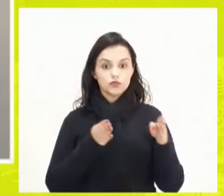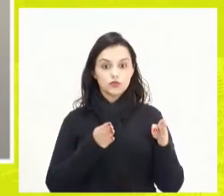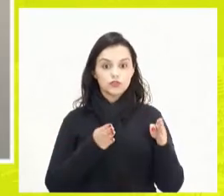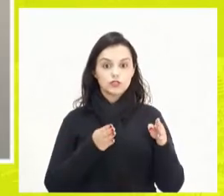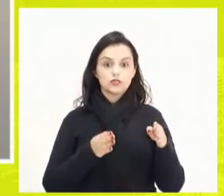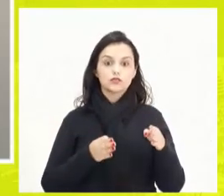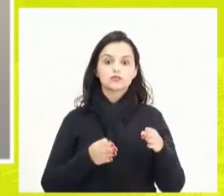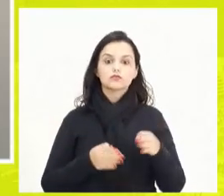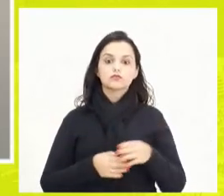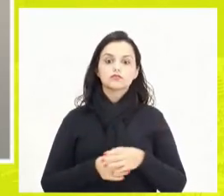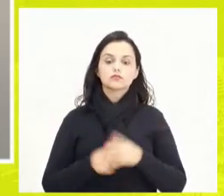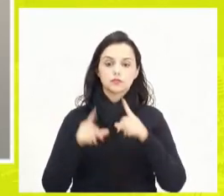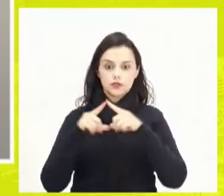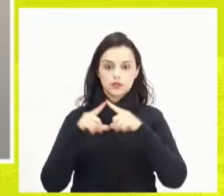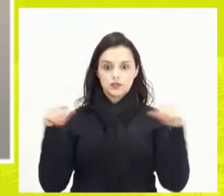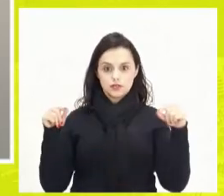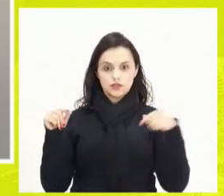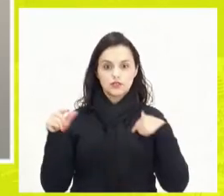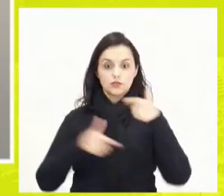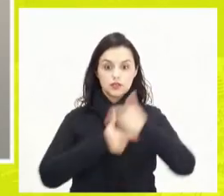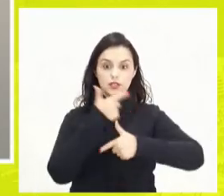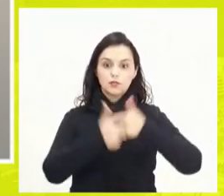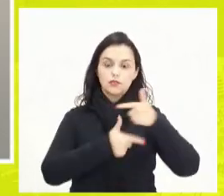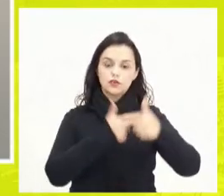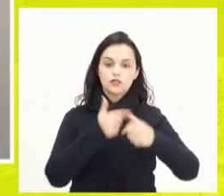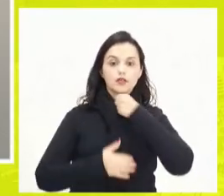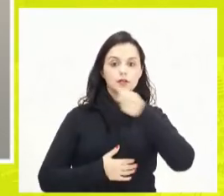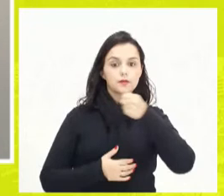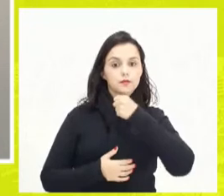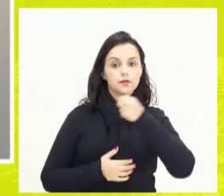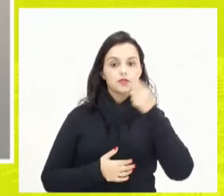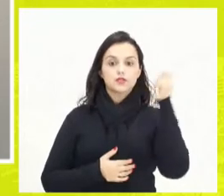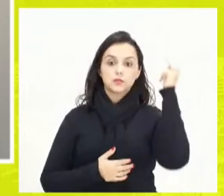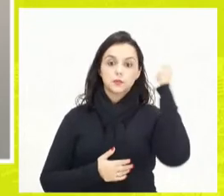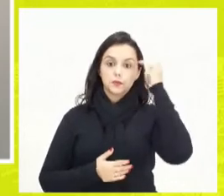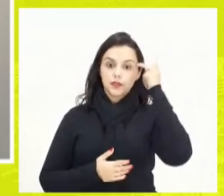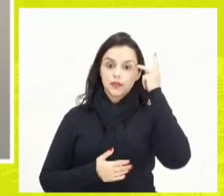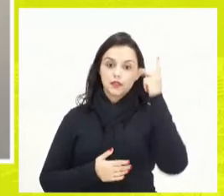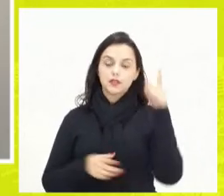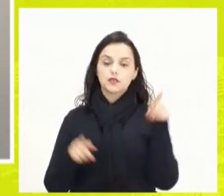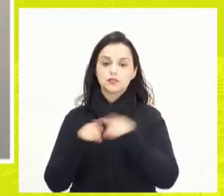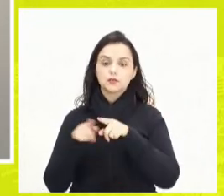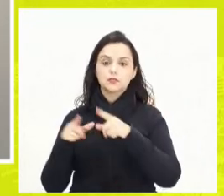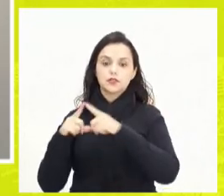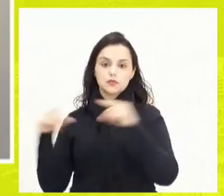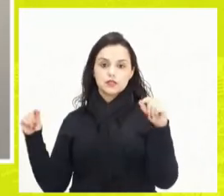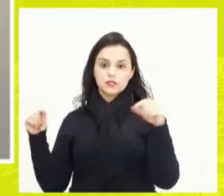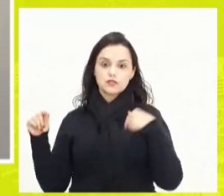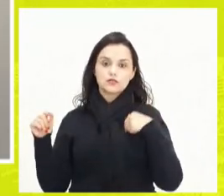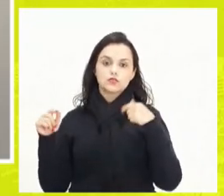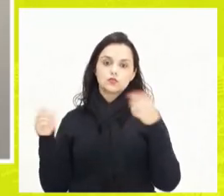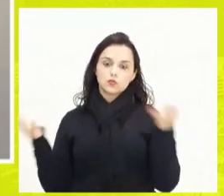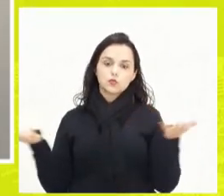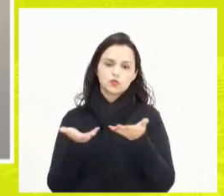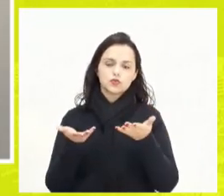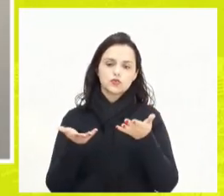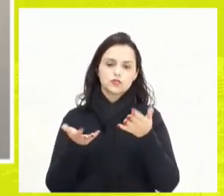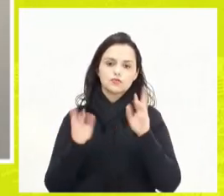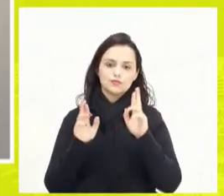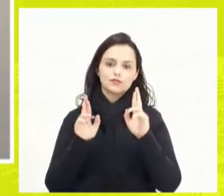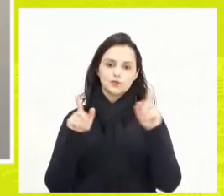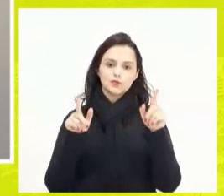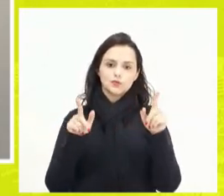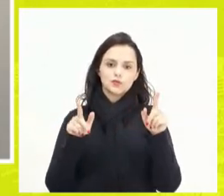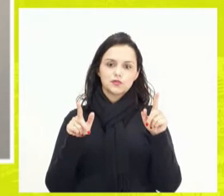routine over the last few times i've worked as a reporter in sao paulo brasilia